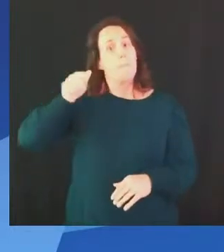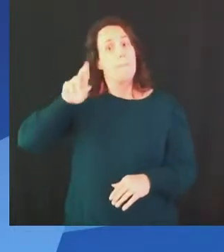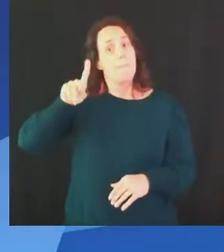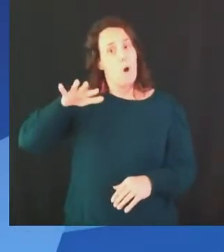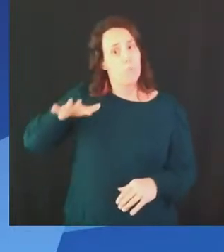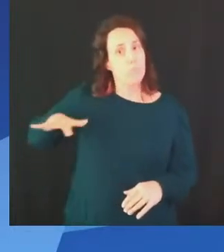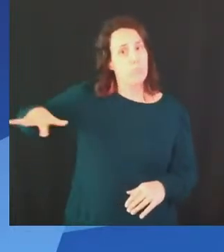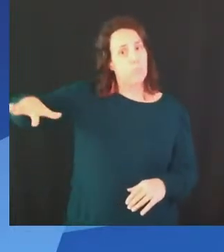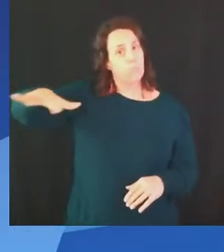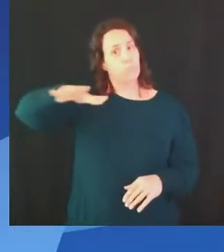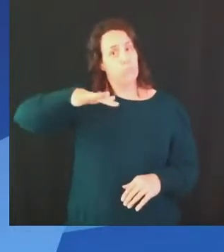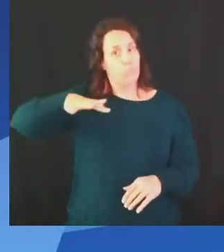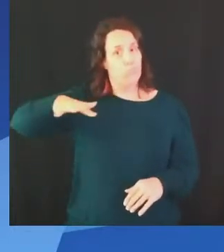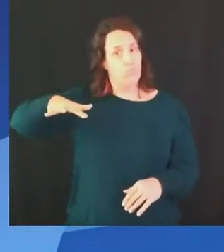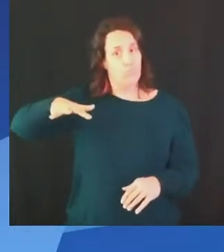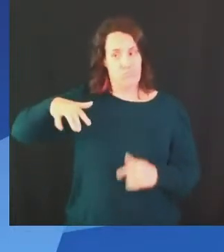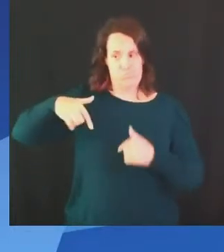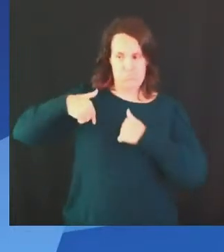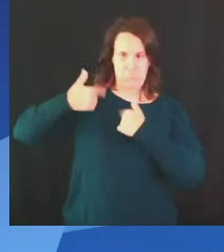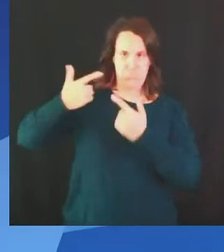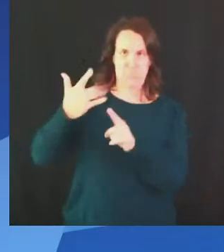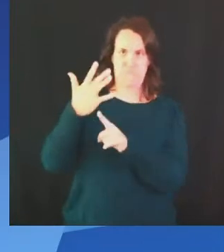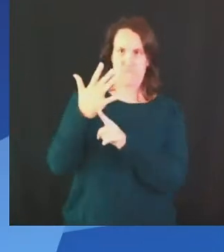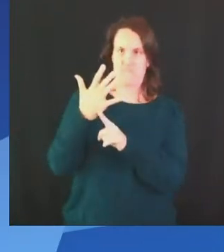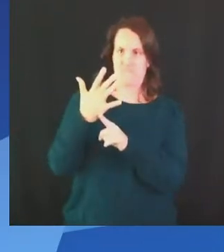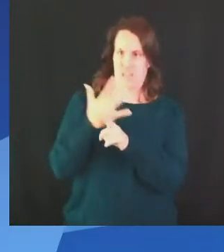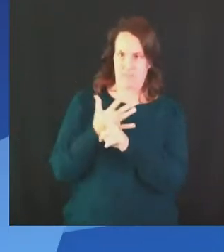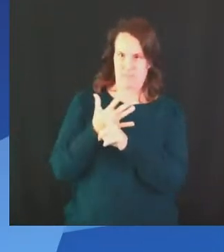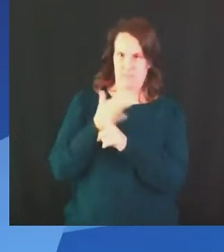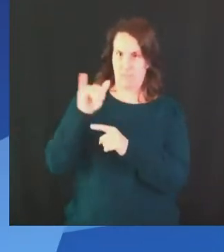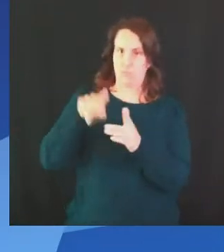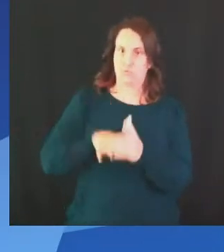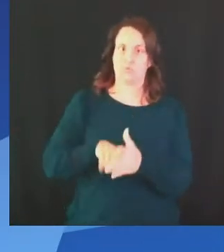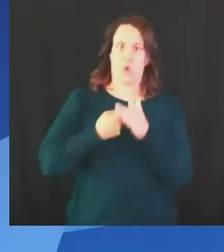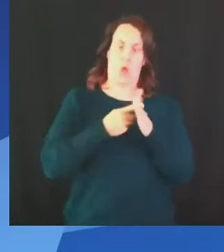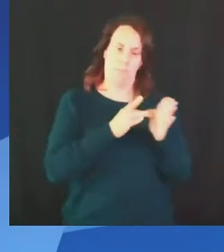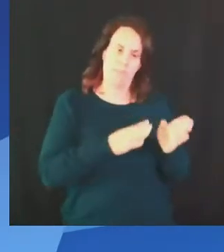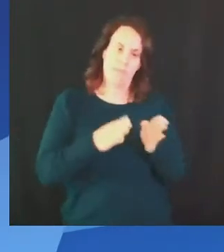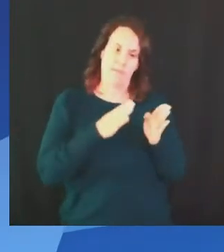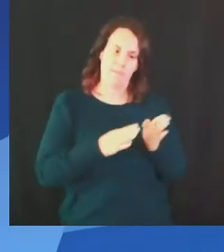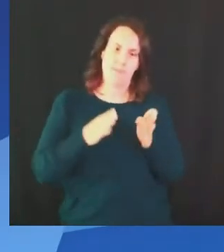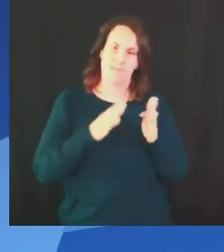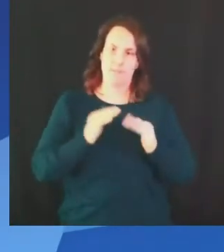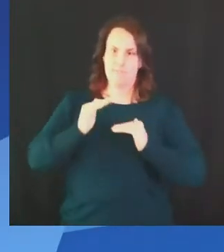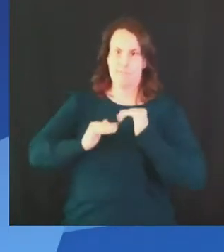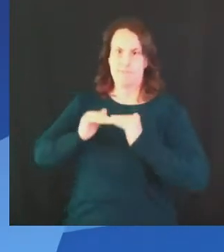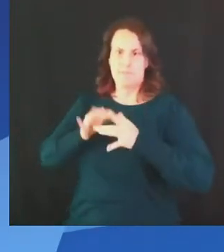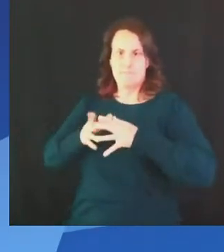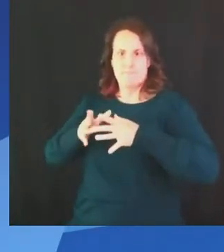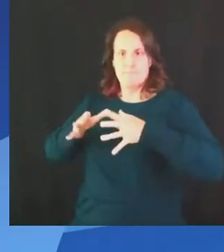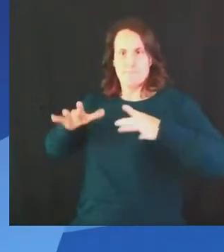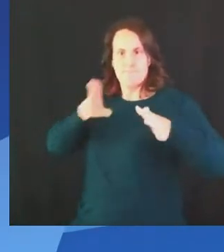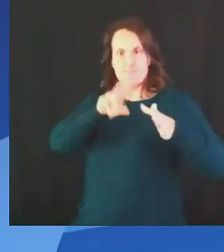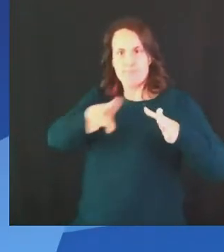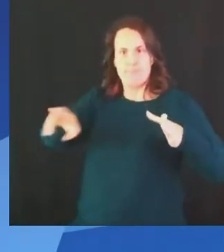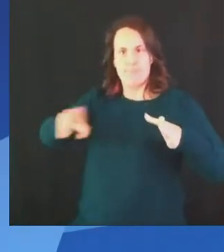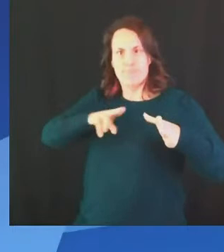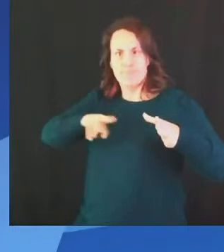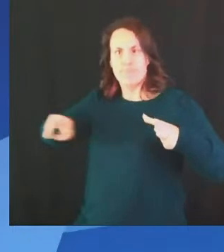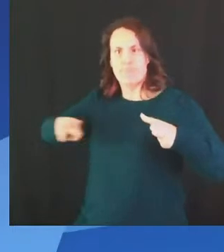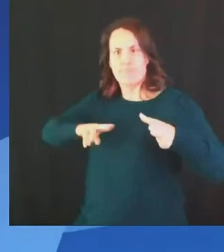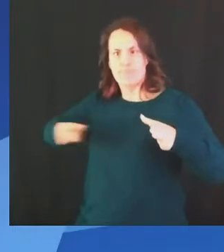to clean that facility, and have any changes been made into the ventilation system